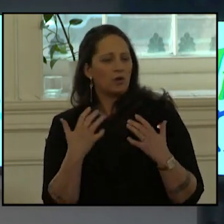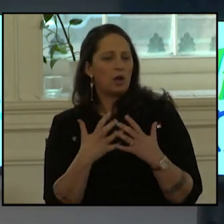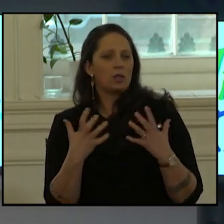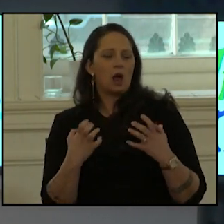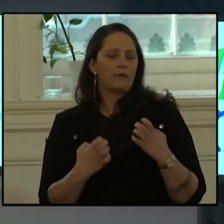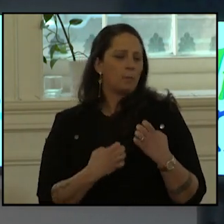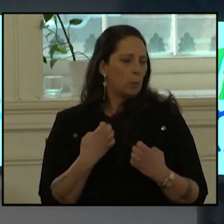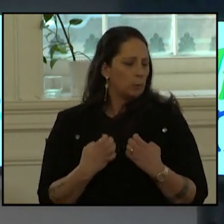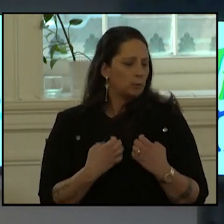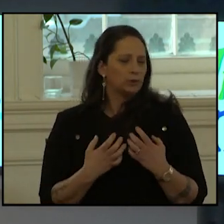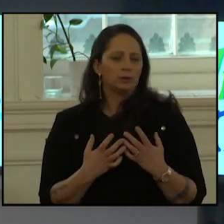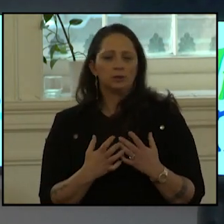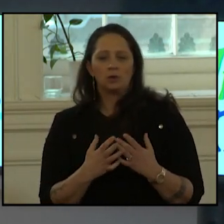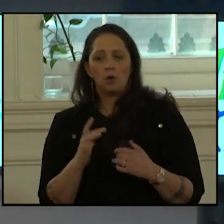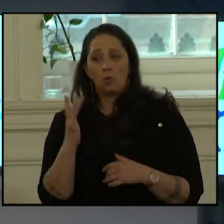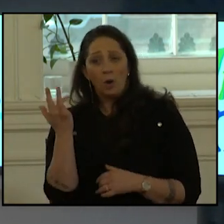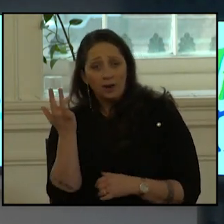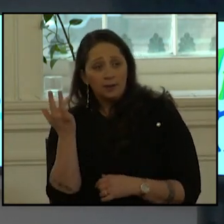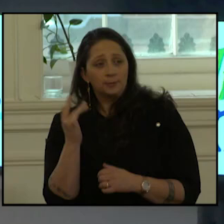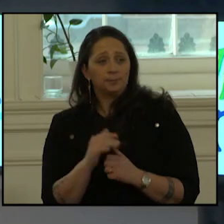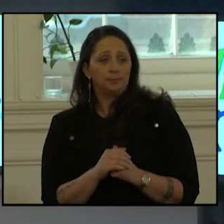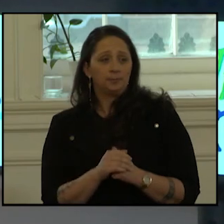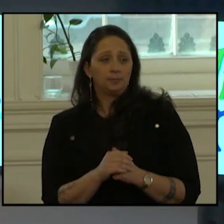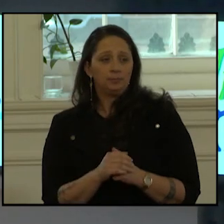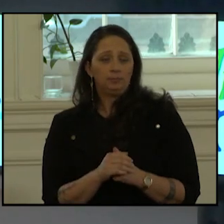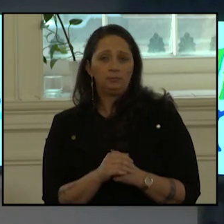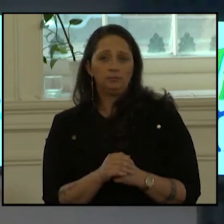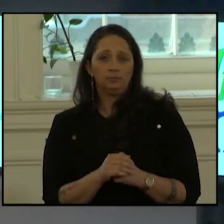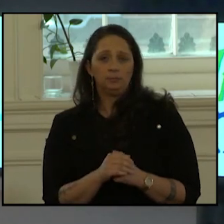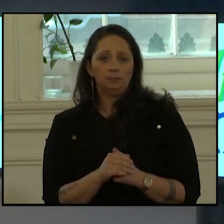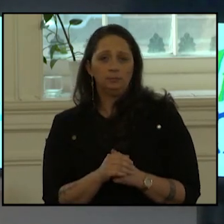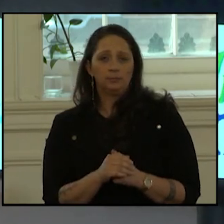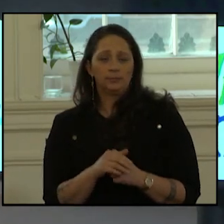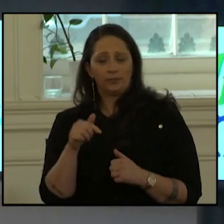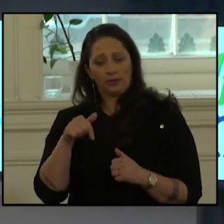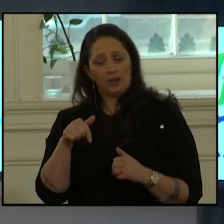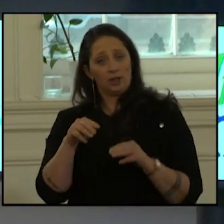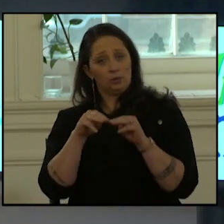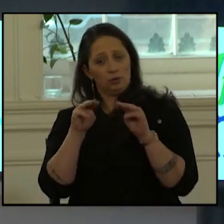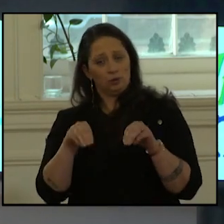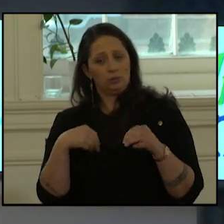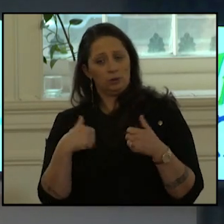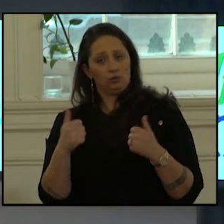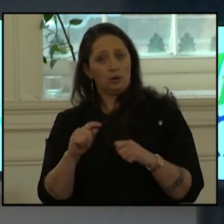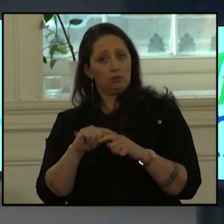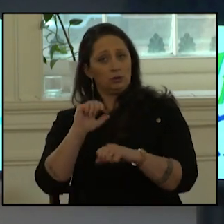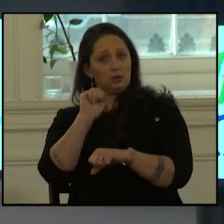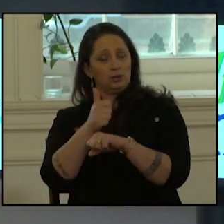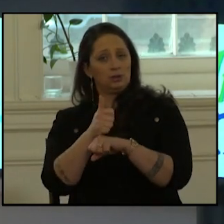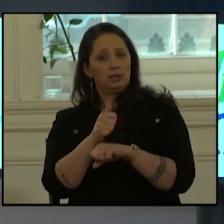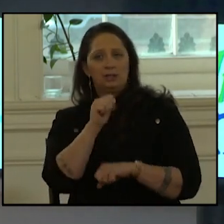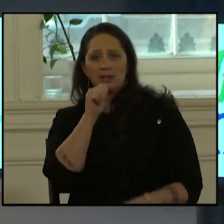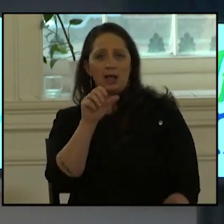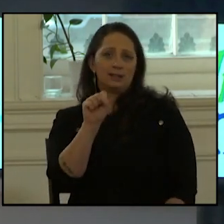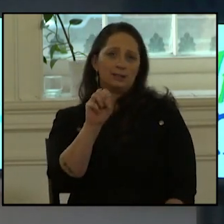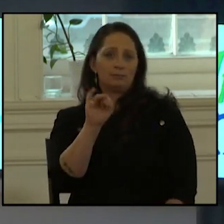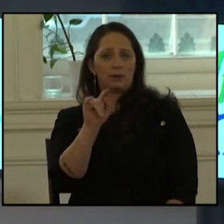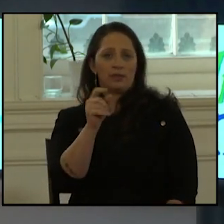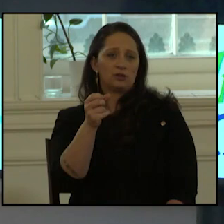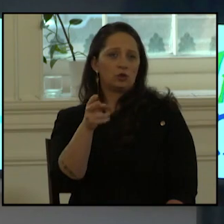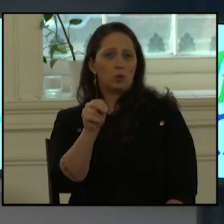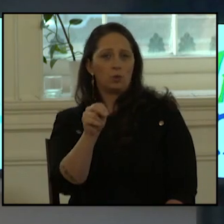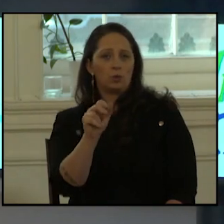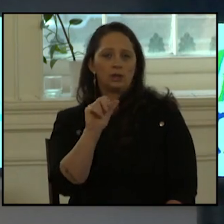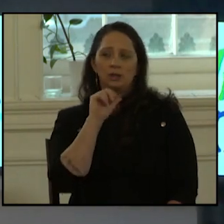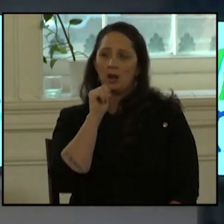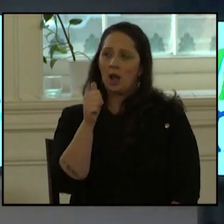lot of emotion, only because this museum that I'm trying to do, it's not the Smithsonian. It's not